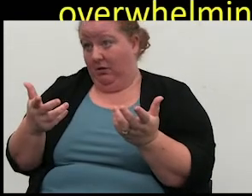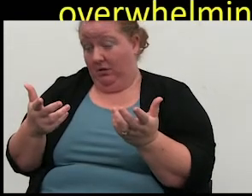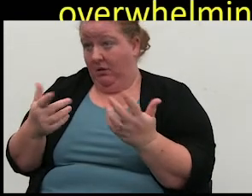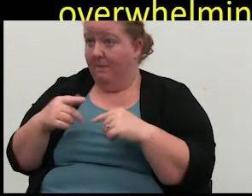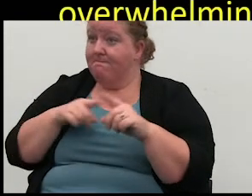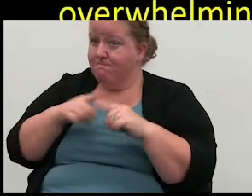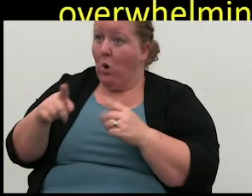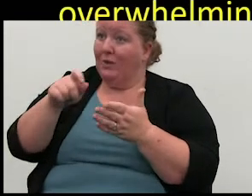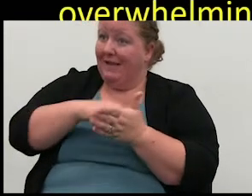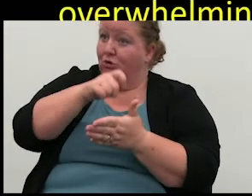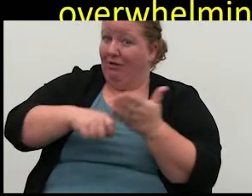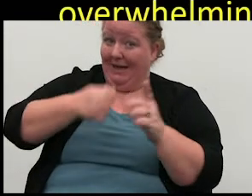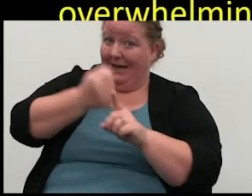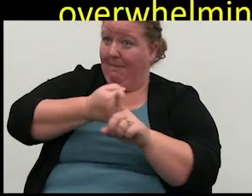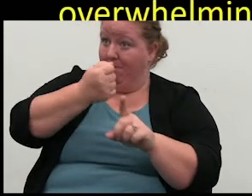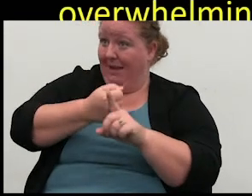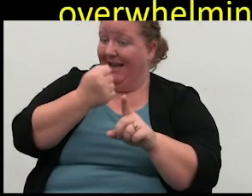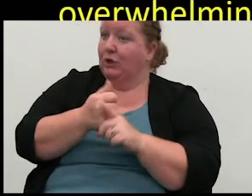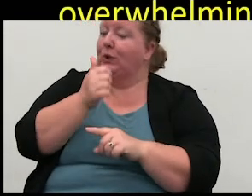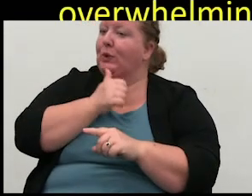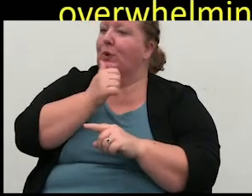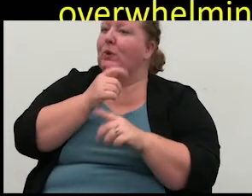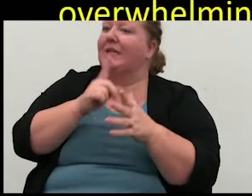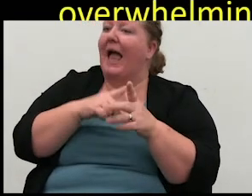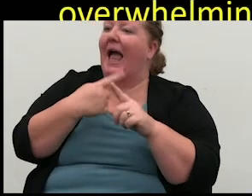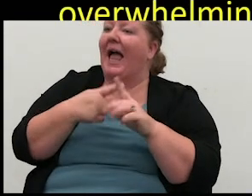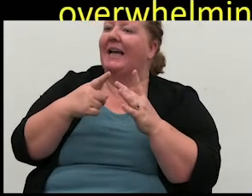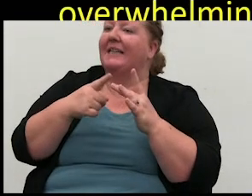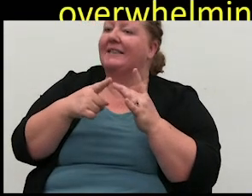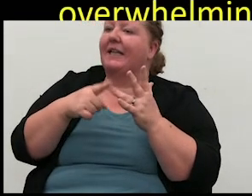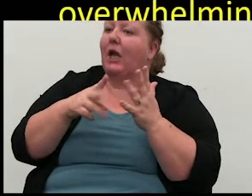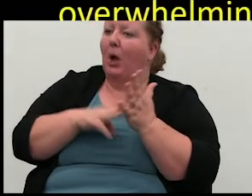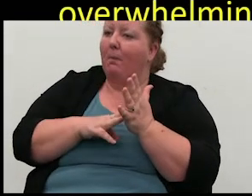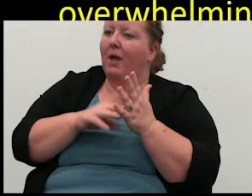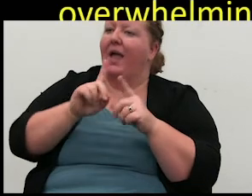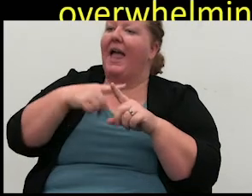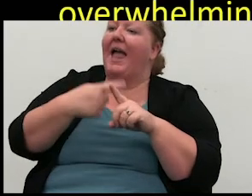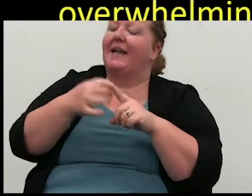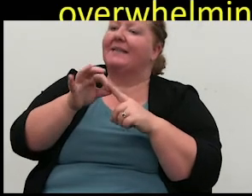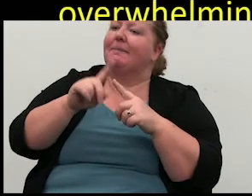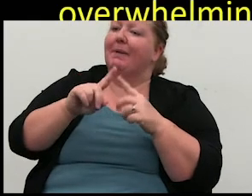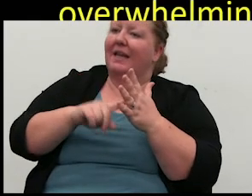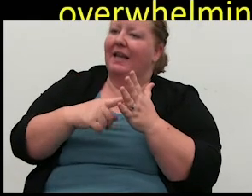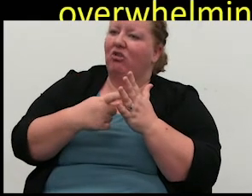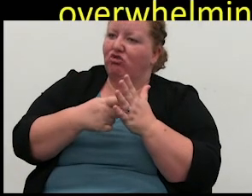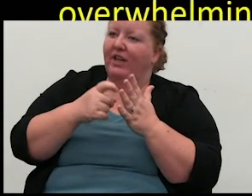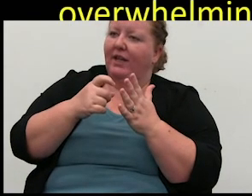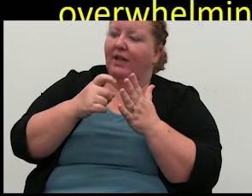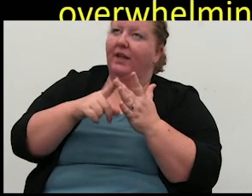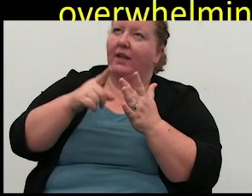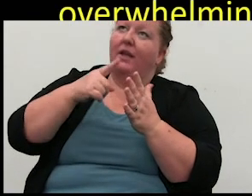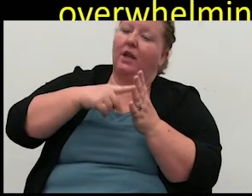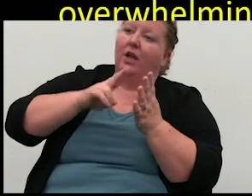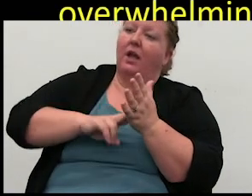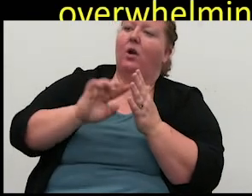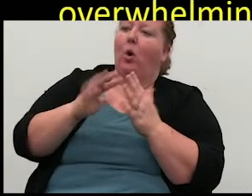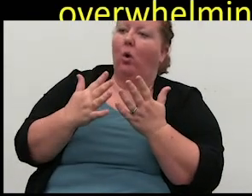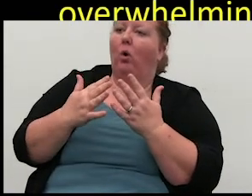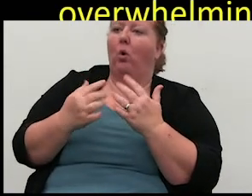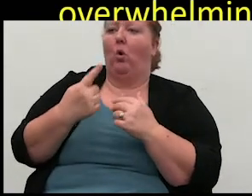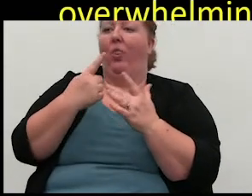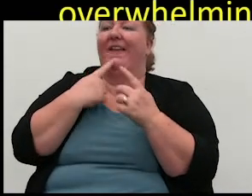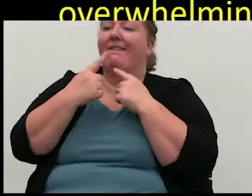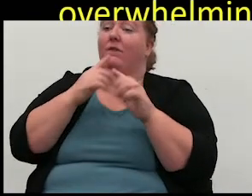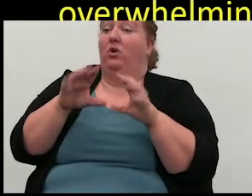majority of democratic campaigns use Axiom, Experian, or Infogroup to supplement their voter files with consumer